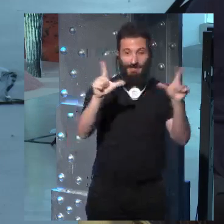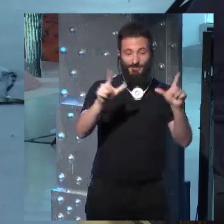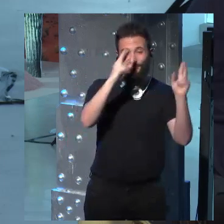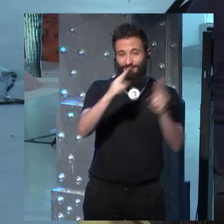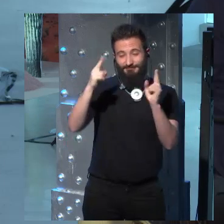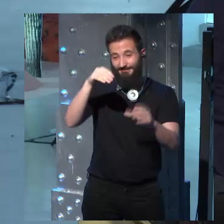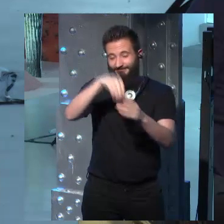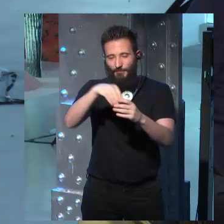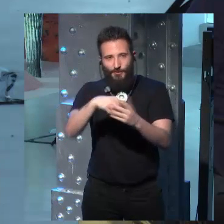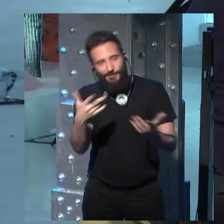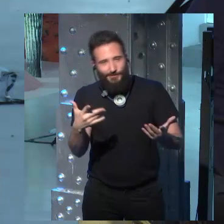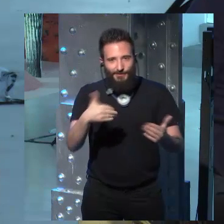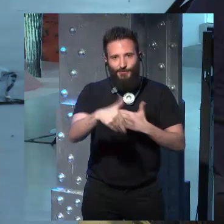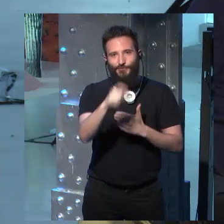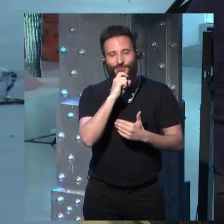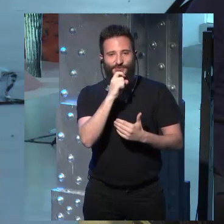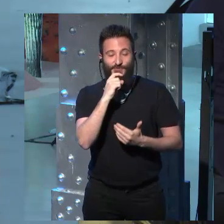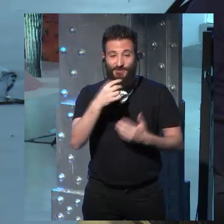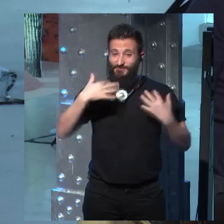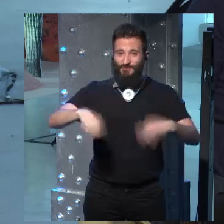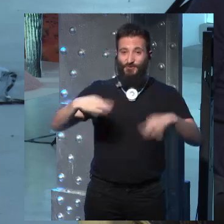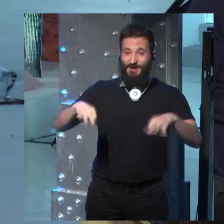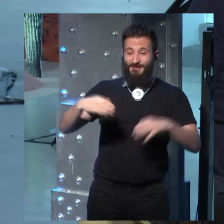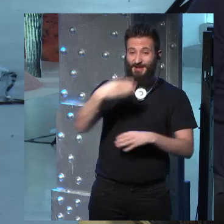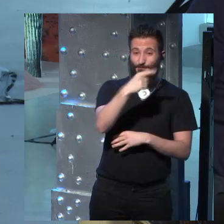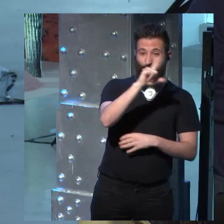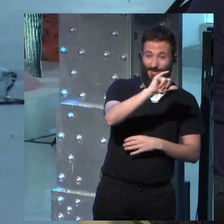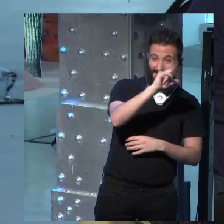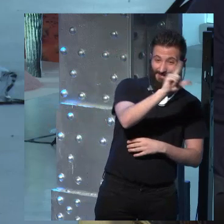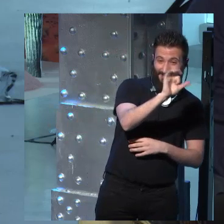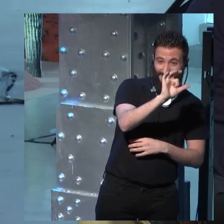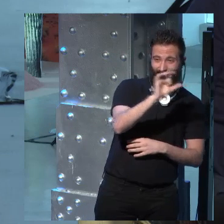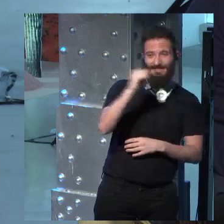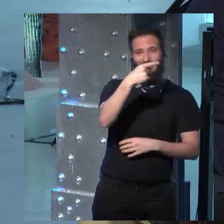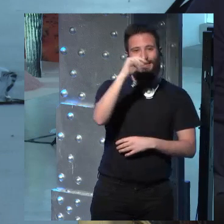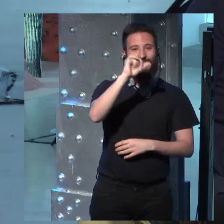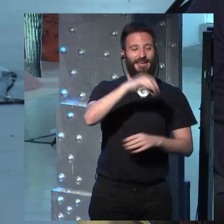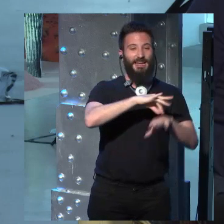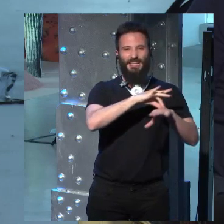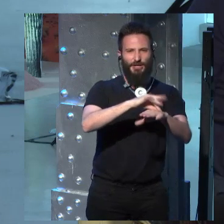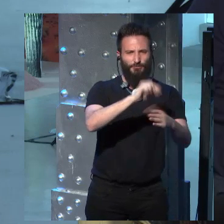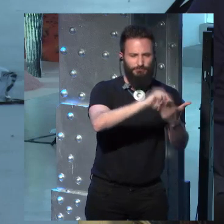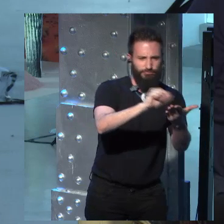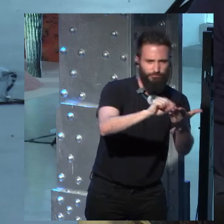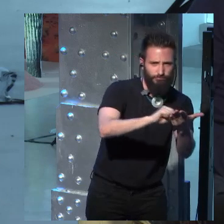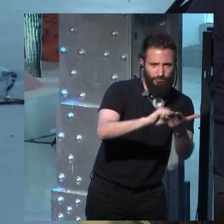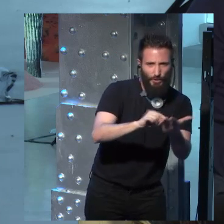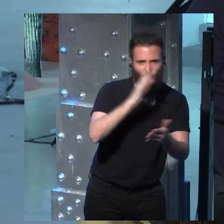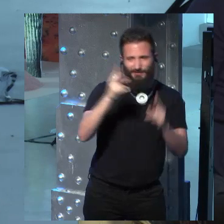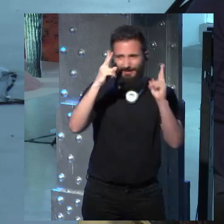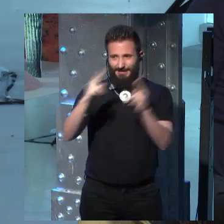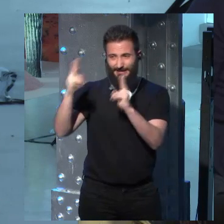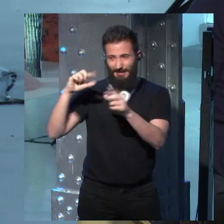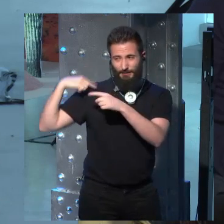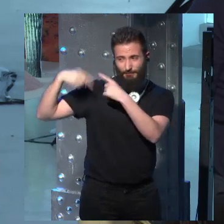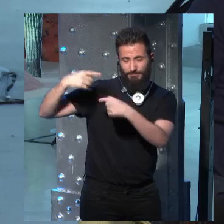if Vince Gilligan and Peter Gould say that they want to write a prequel to a show, you assume that they have a pretty great story in mind, and I think all